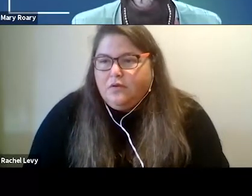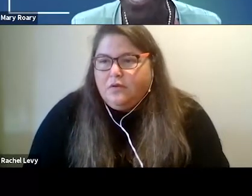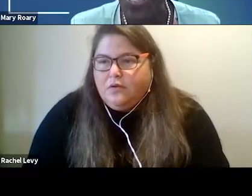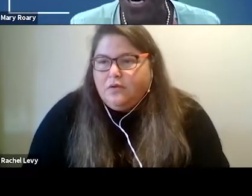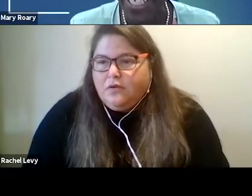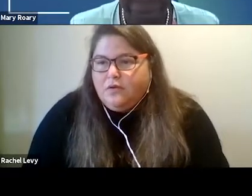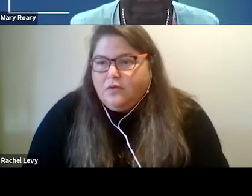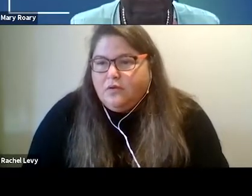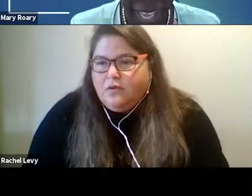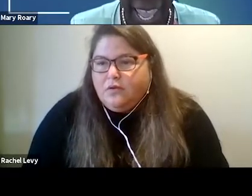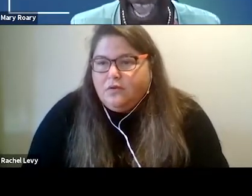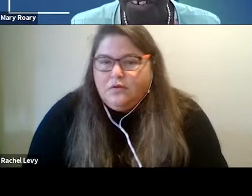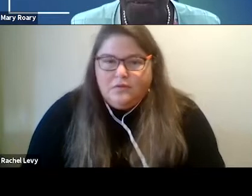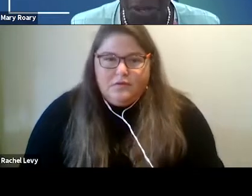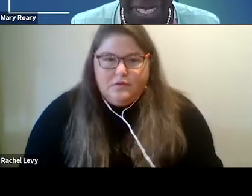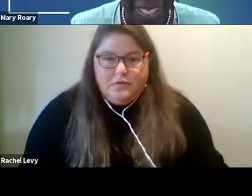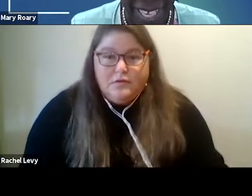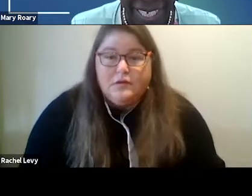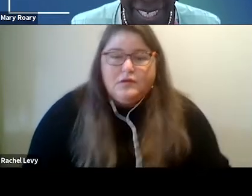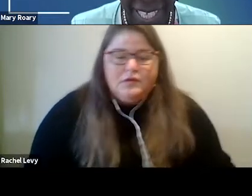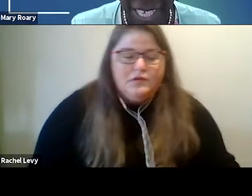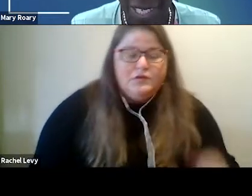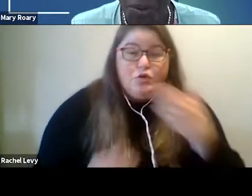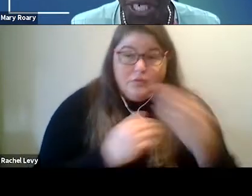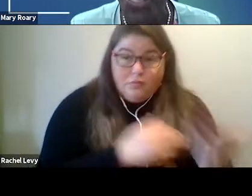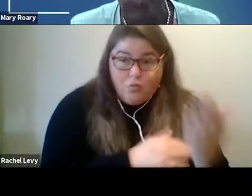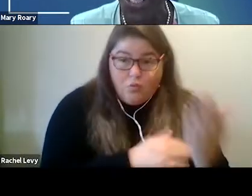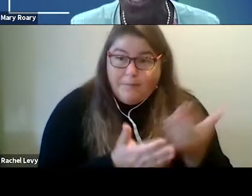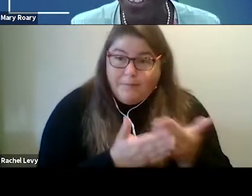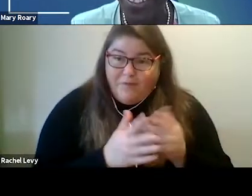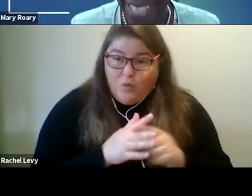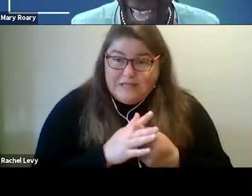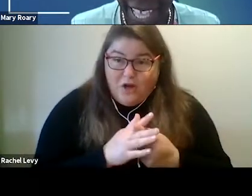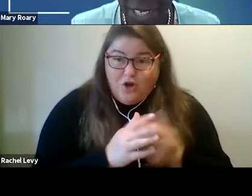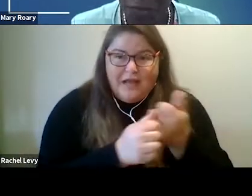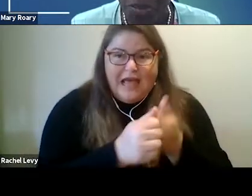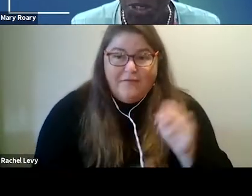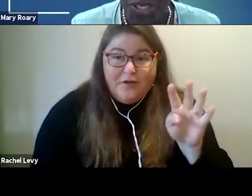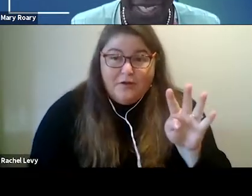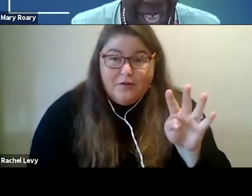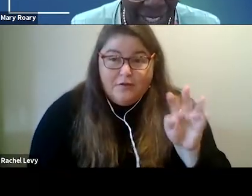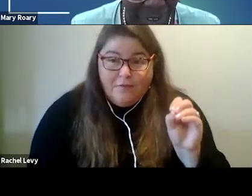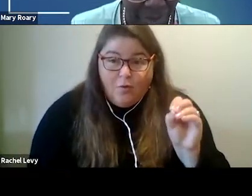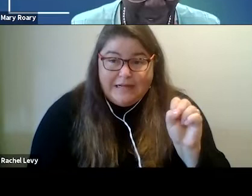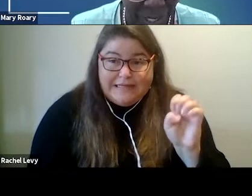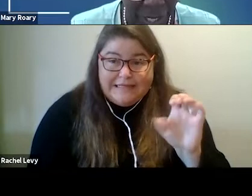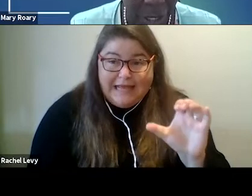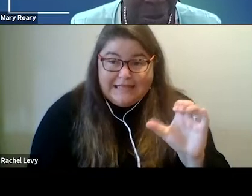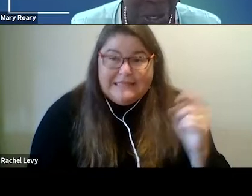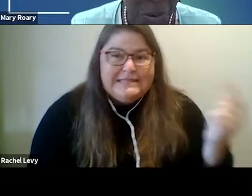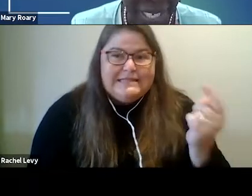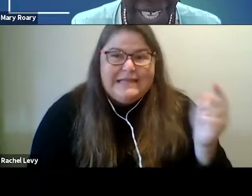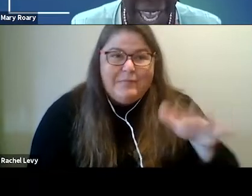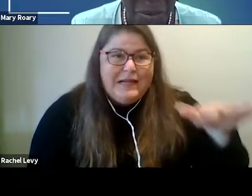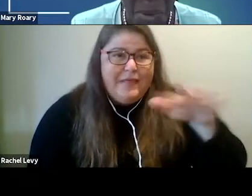Before we get started, every 40 seconds, someone in the world dies from suicide.